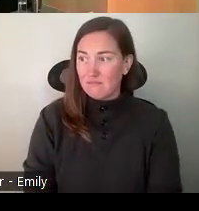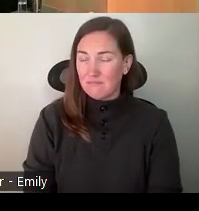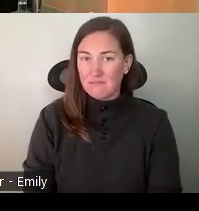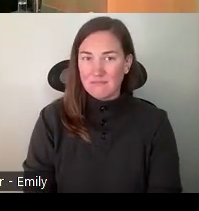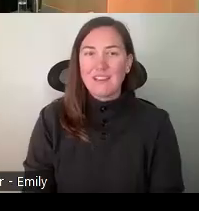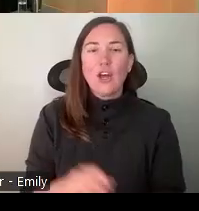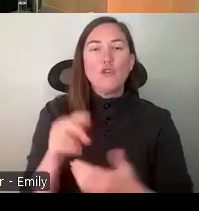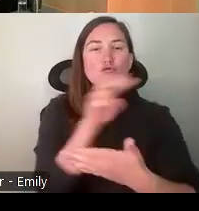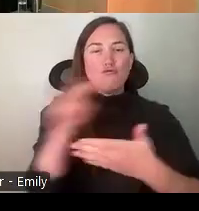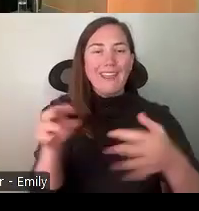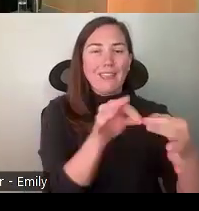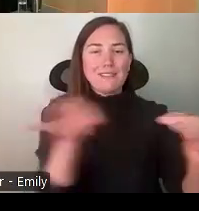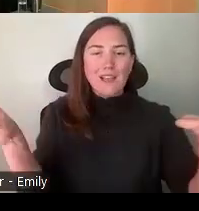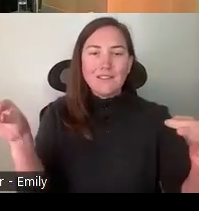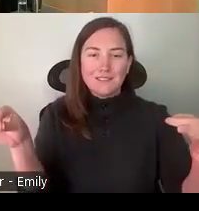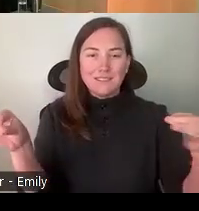Please read this sentence.